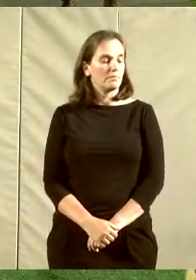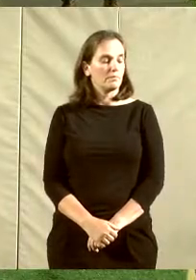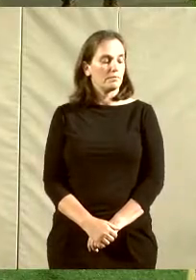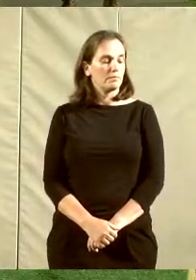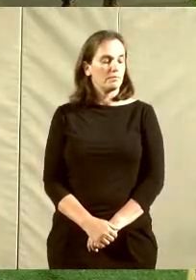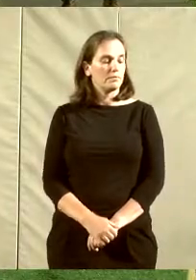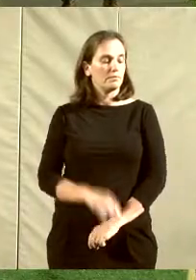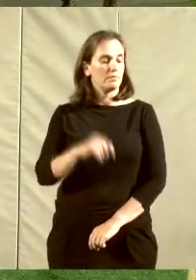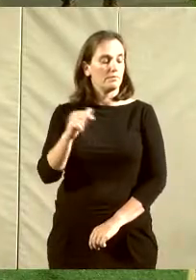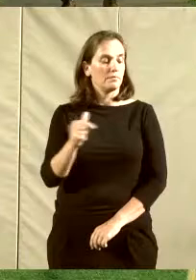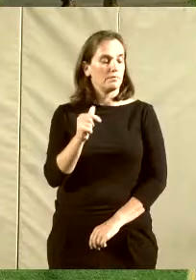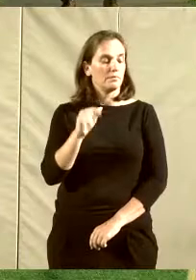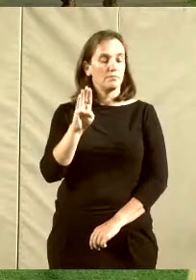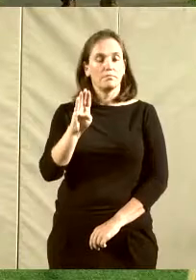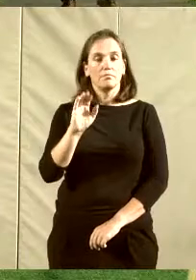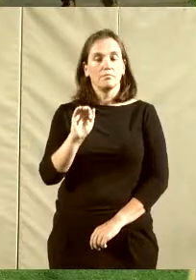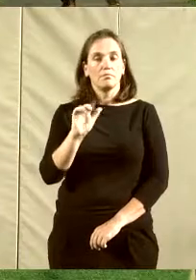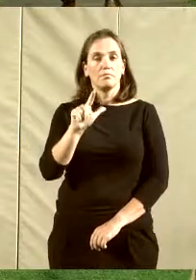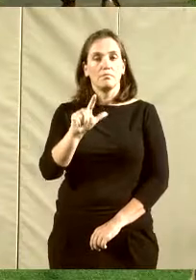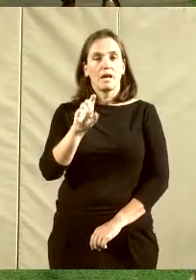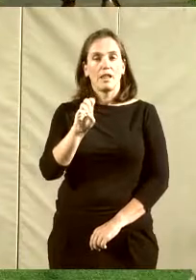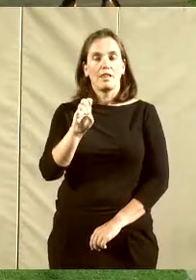Guadalupe Ballesteros.